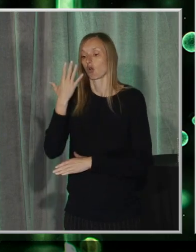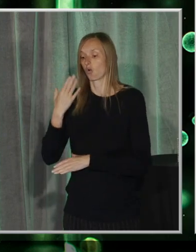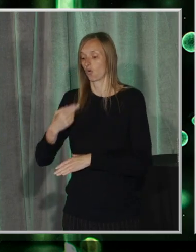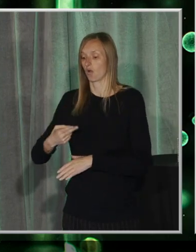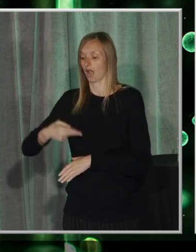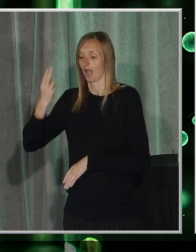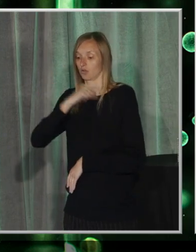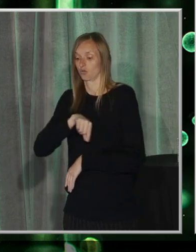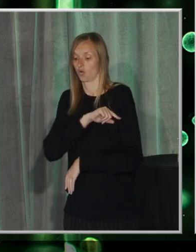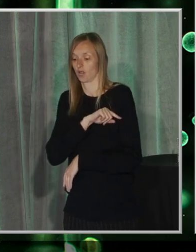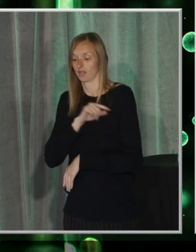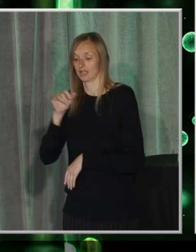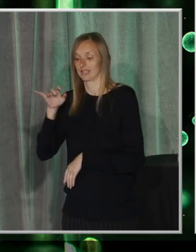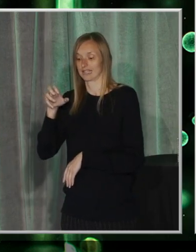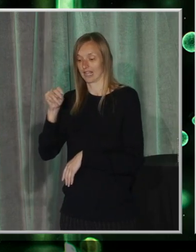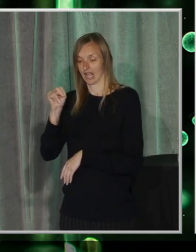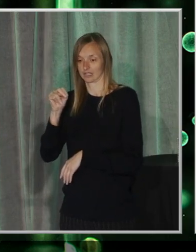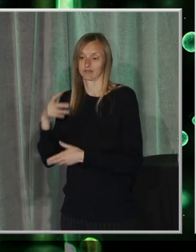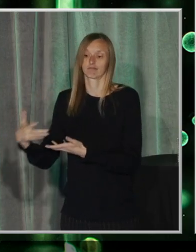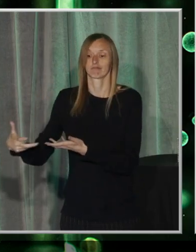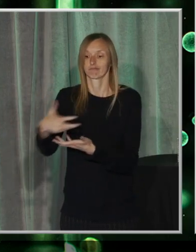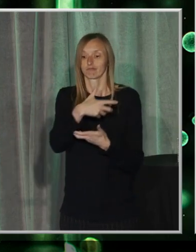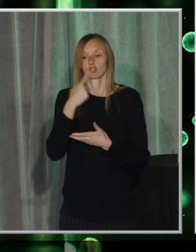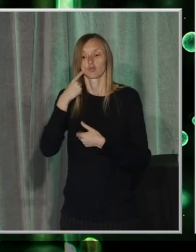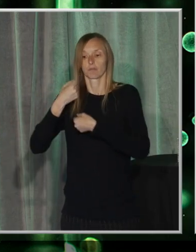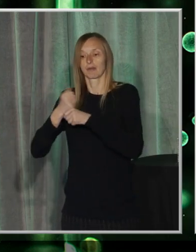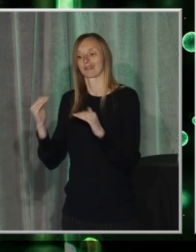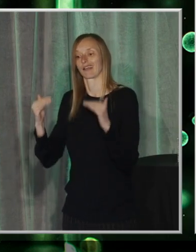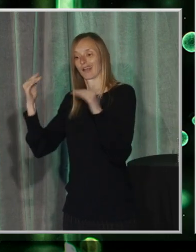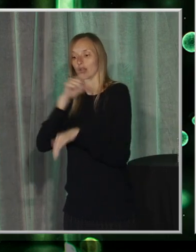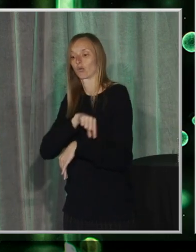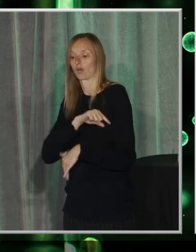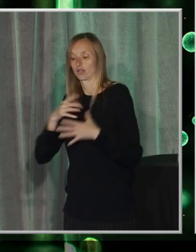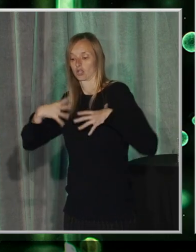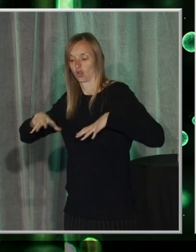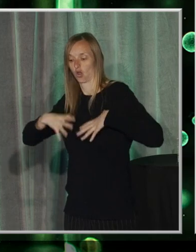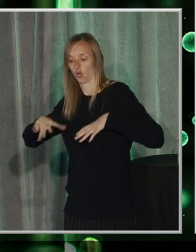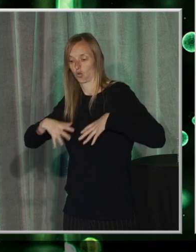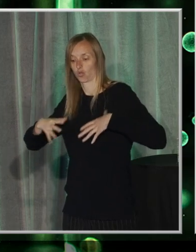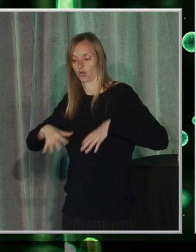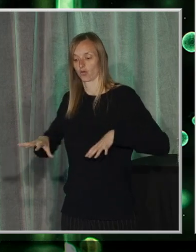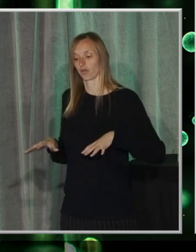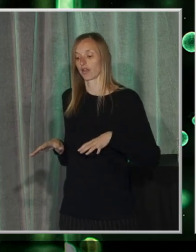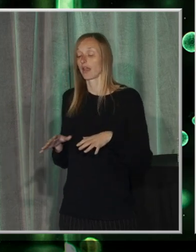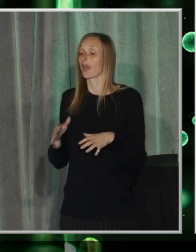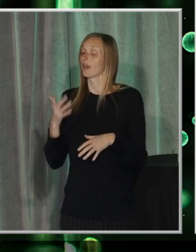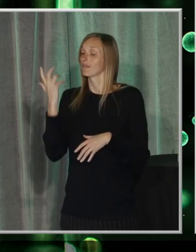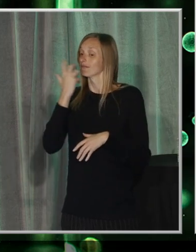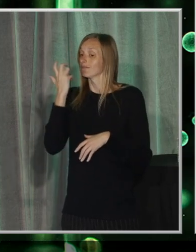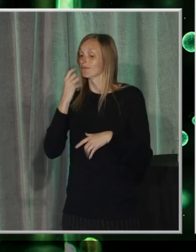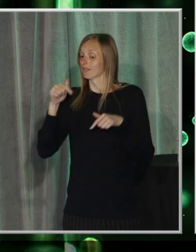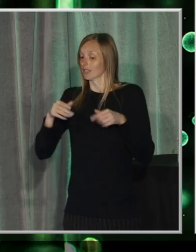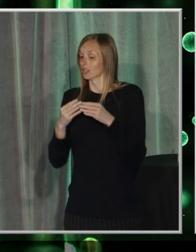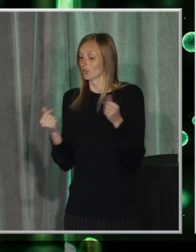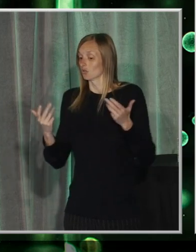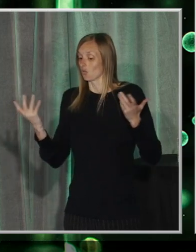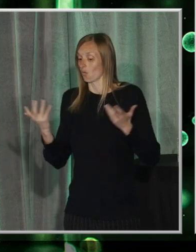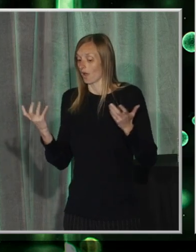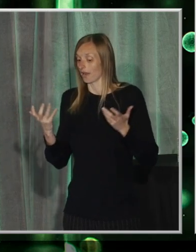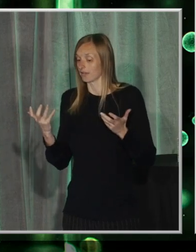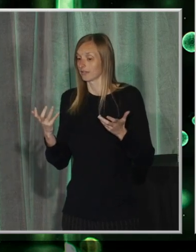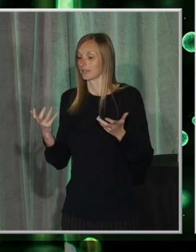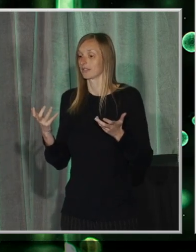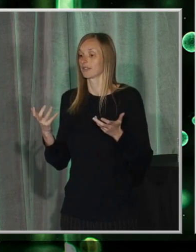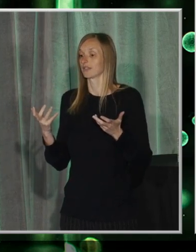for the production of high-quality clothing. And the magic of our solution is that we can